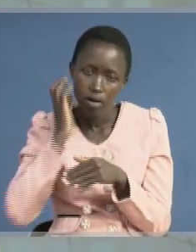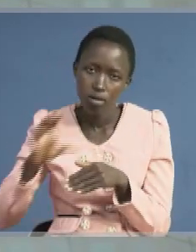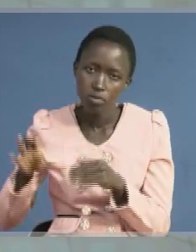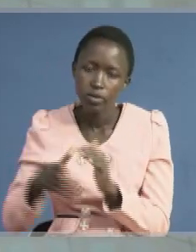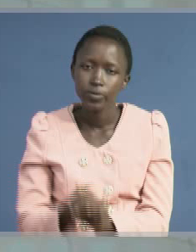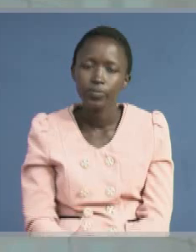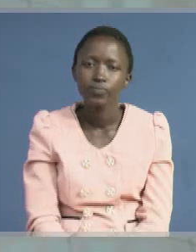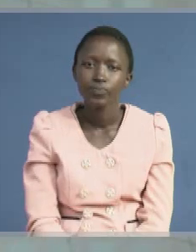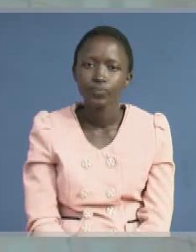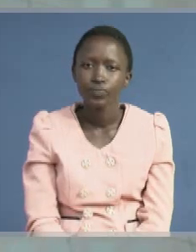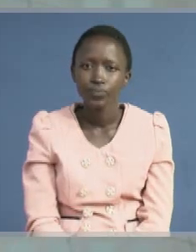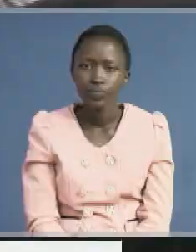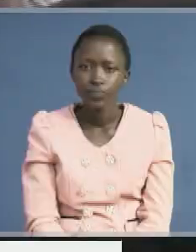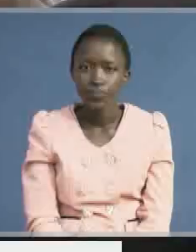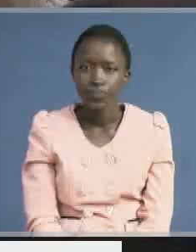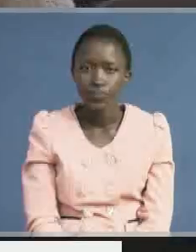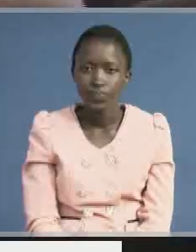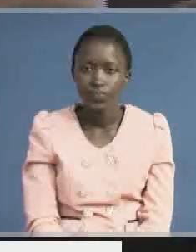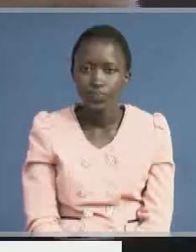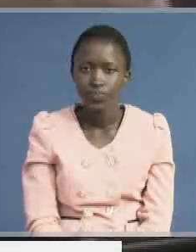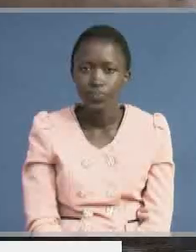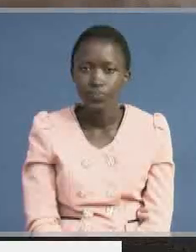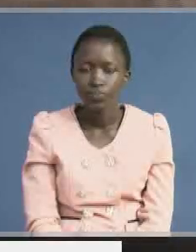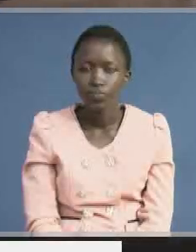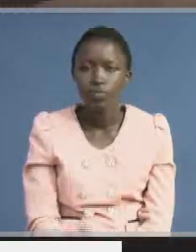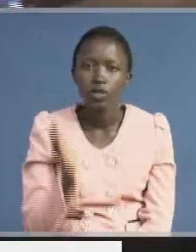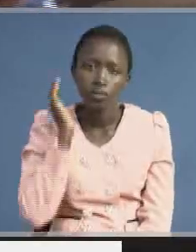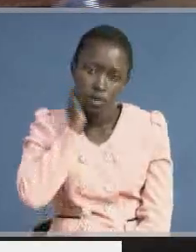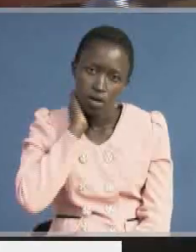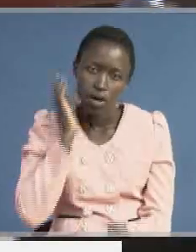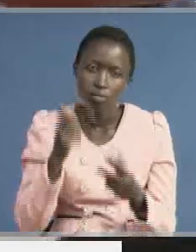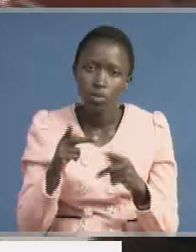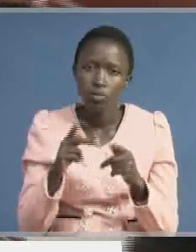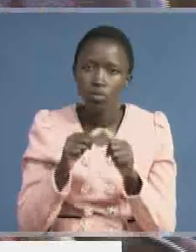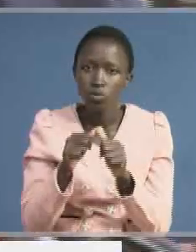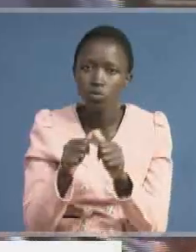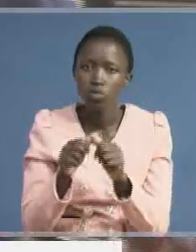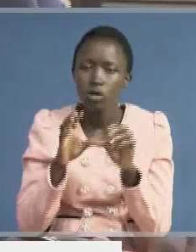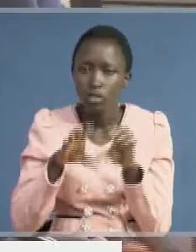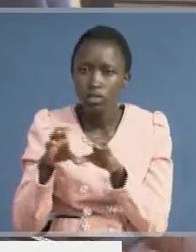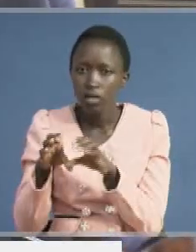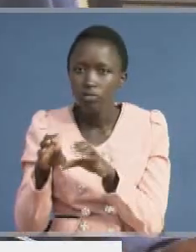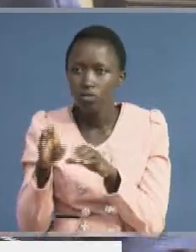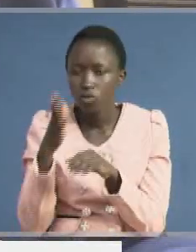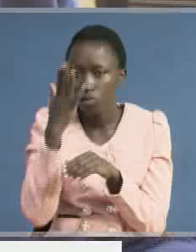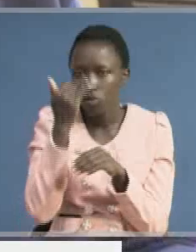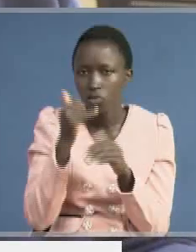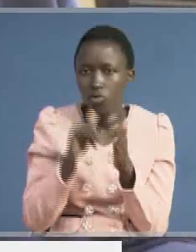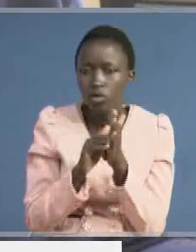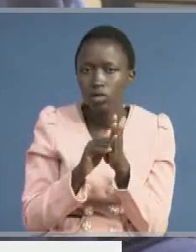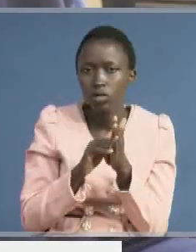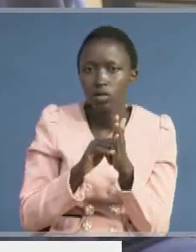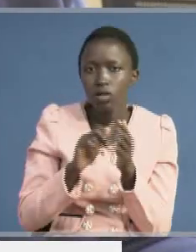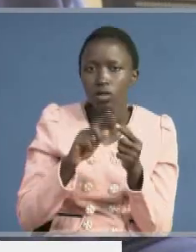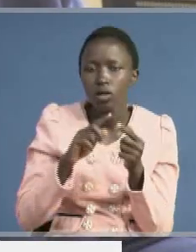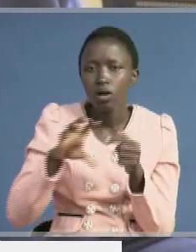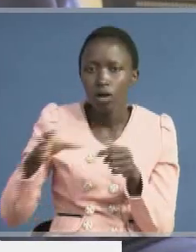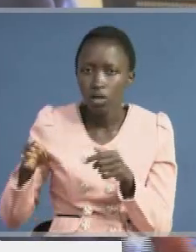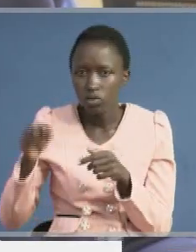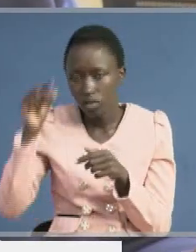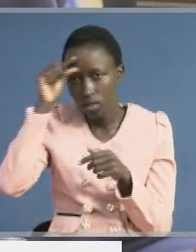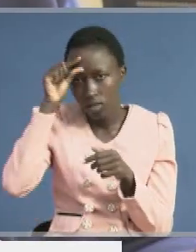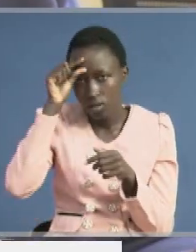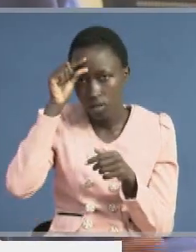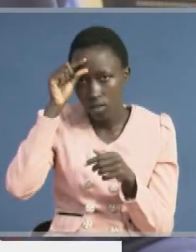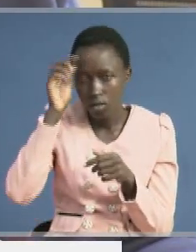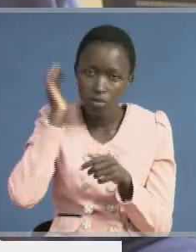County as Marana residents continue to suffer following the unending tussle between the county government of